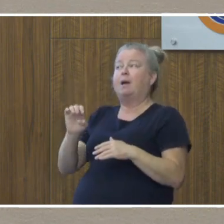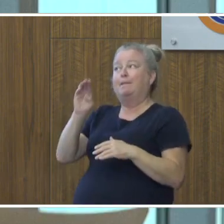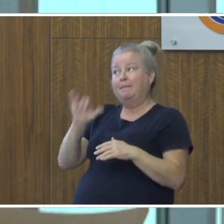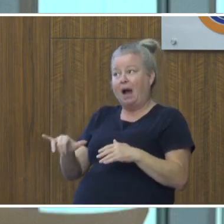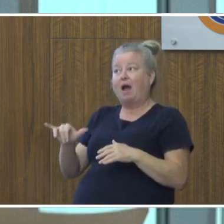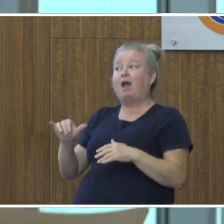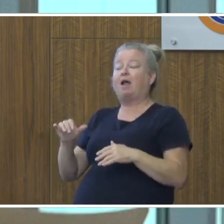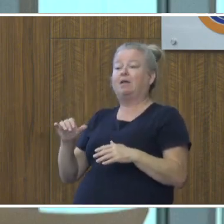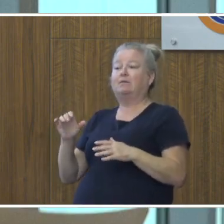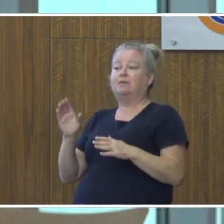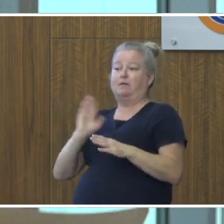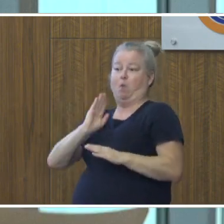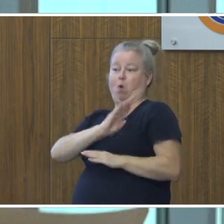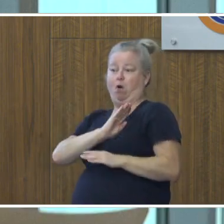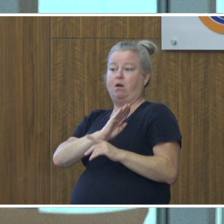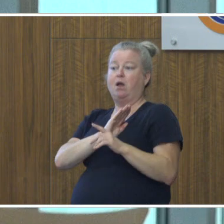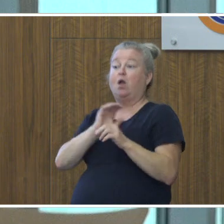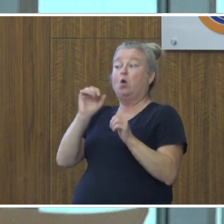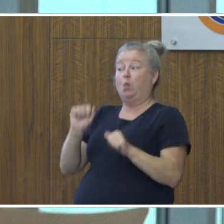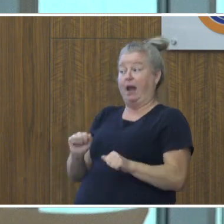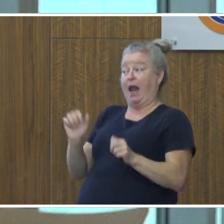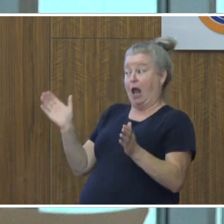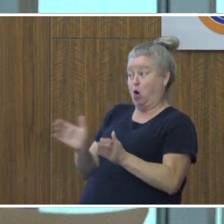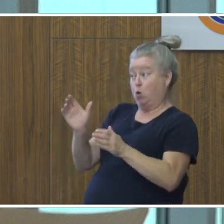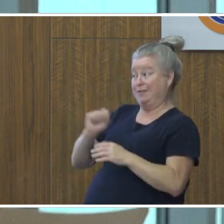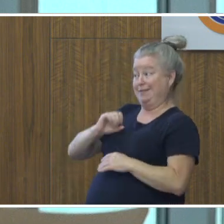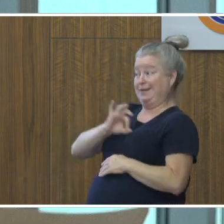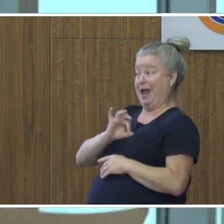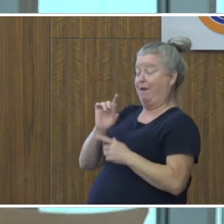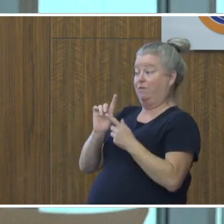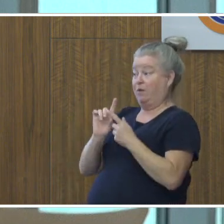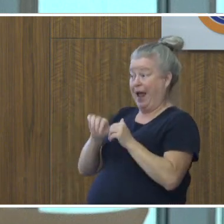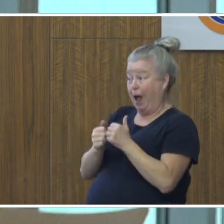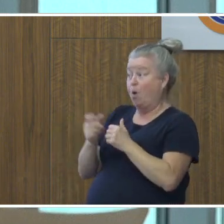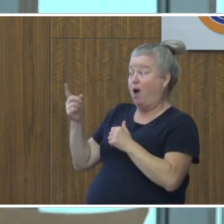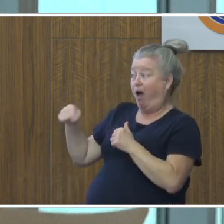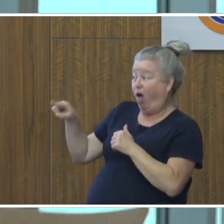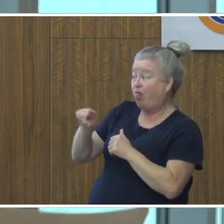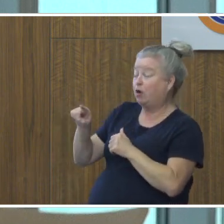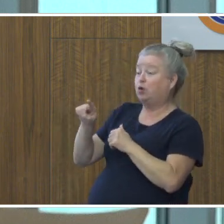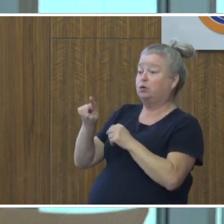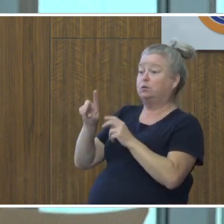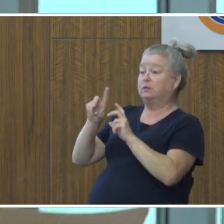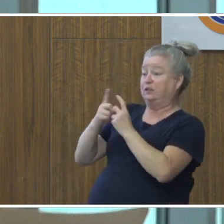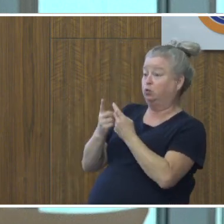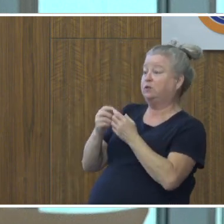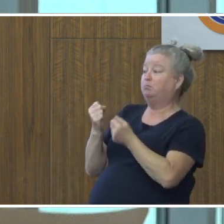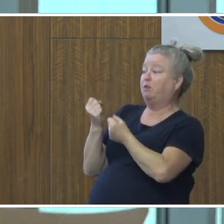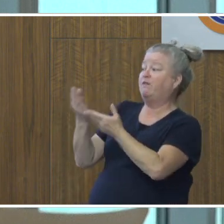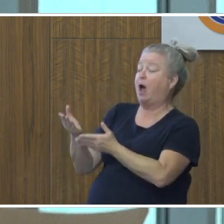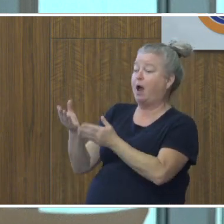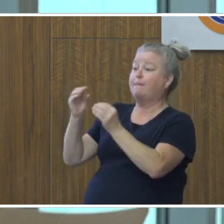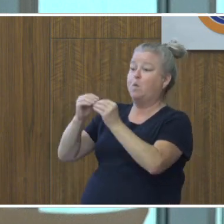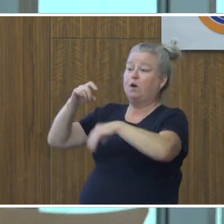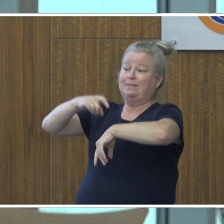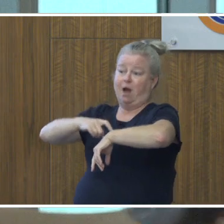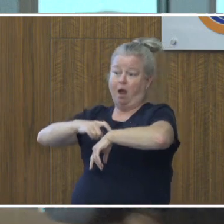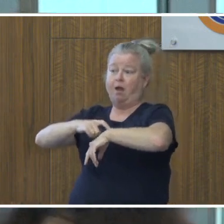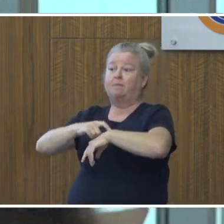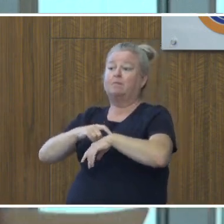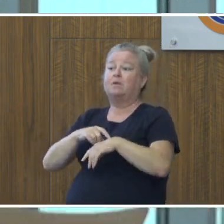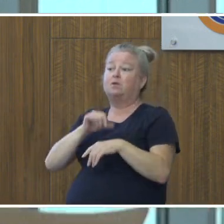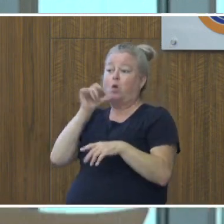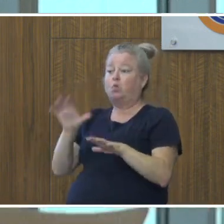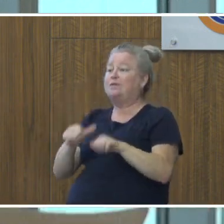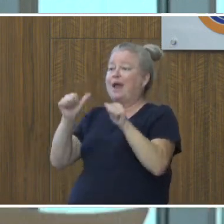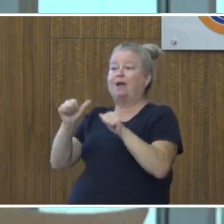staff to look at how other jurisdictions give more time for public input after the first initial maps are given and do not